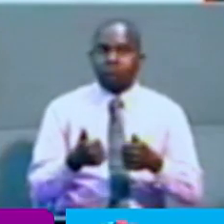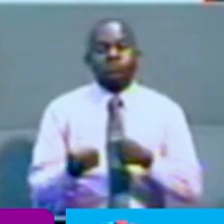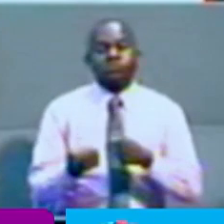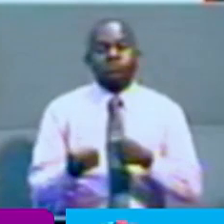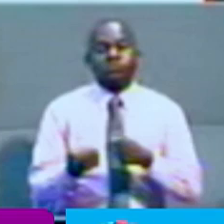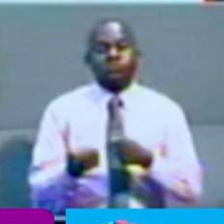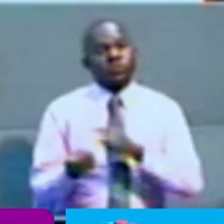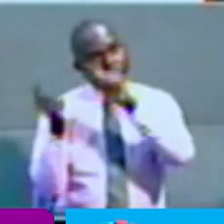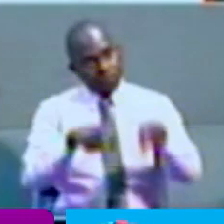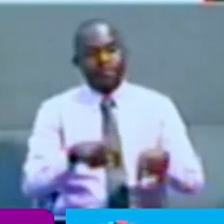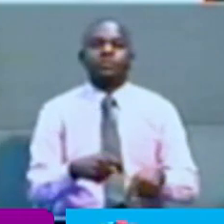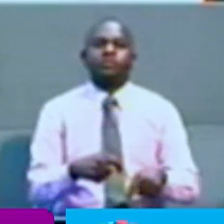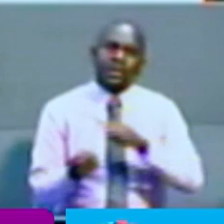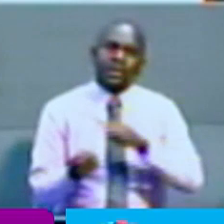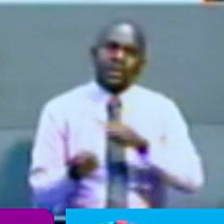can continue coming.